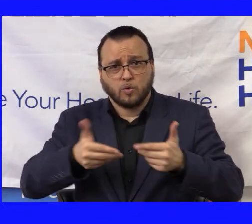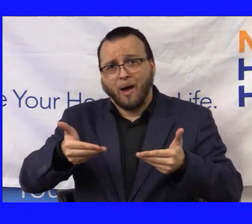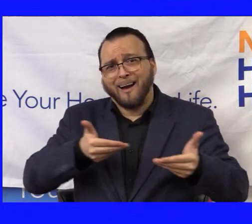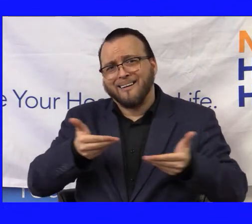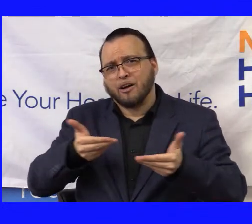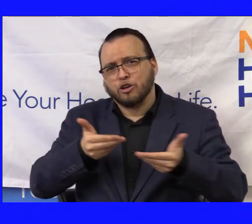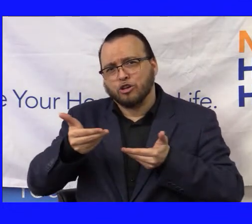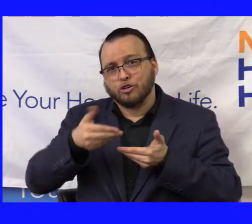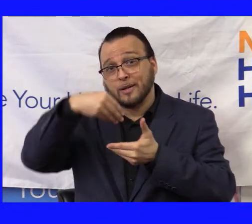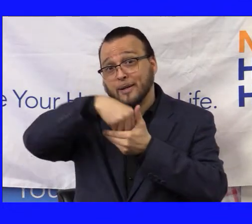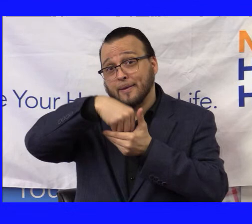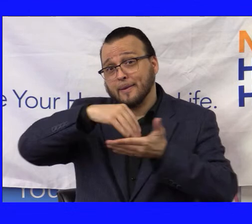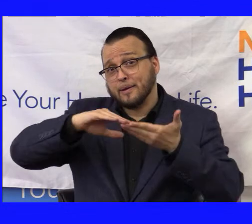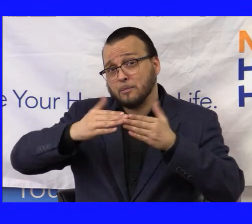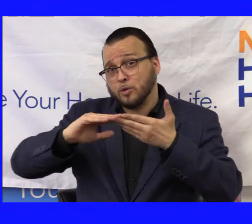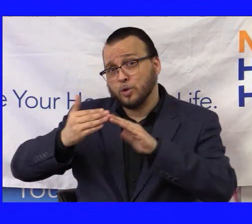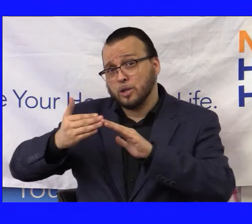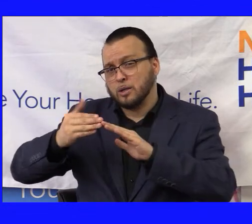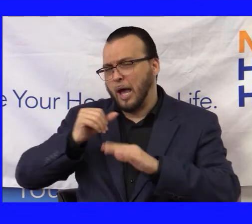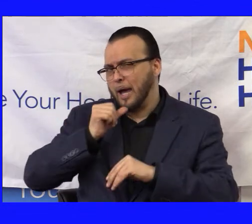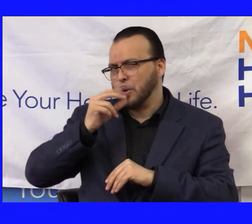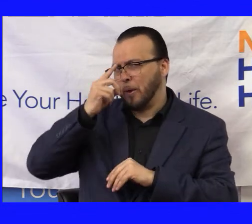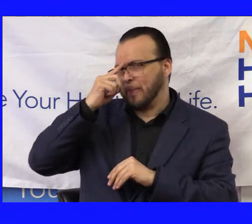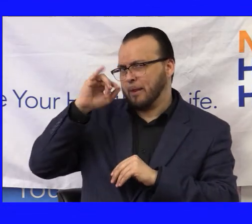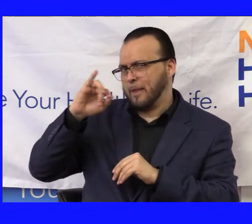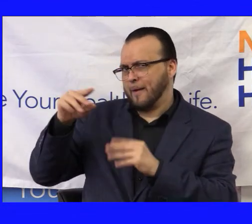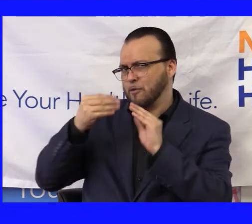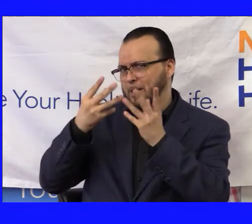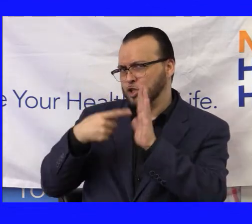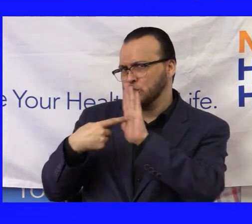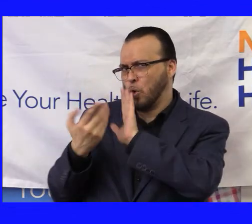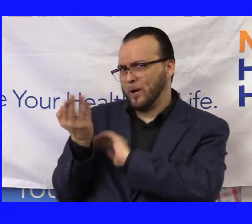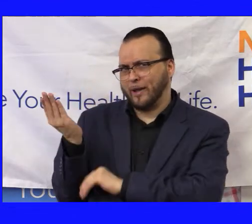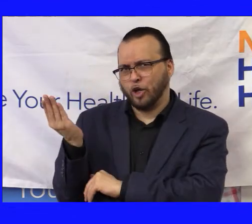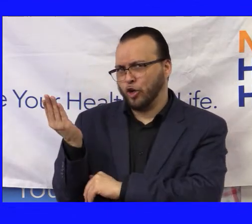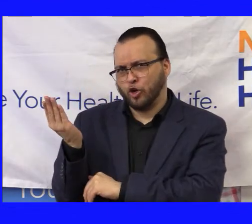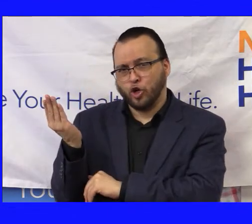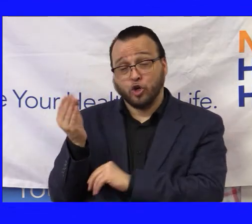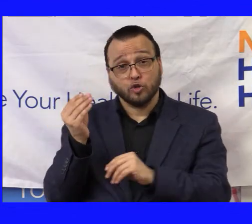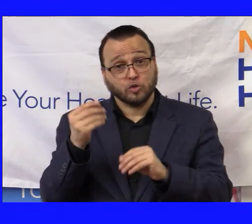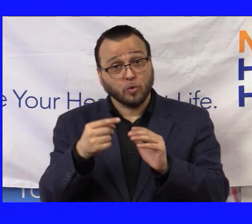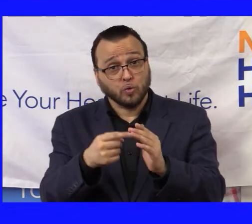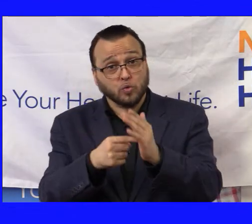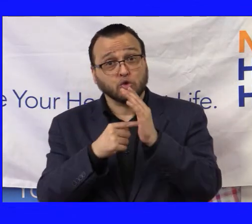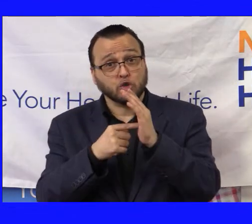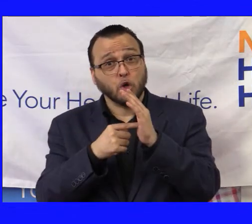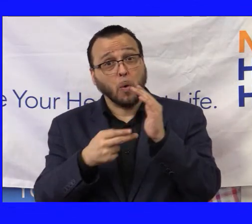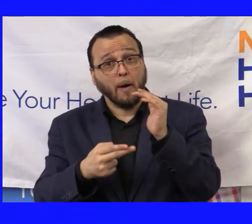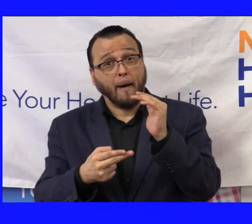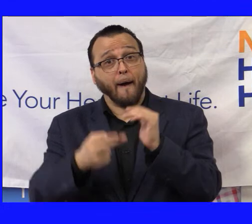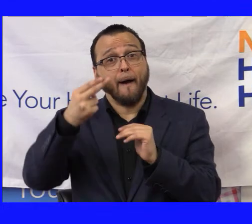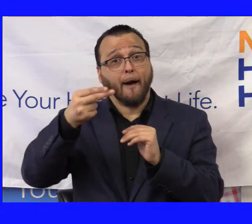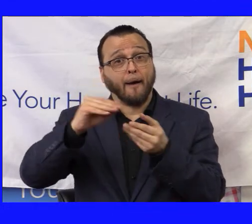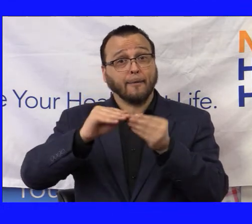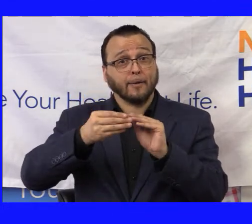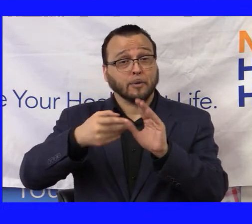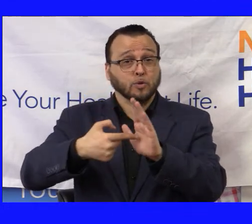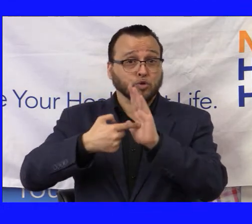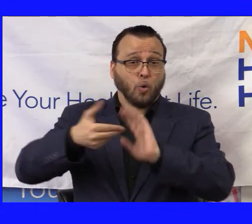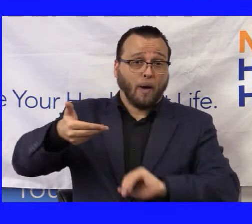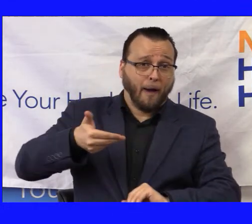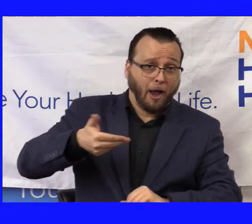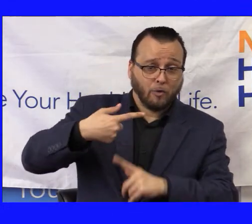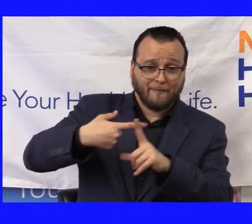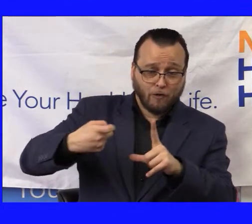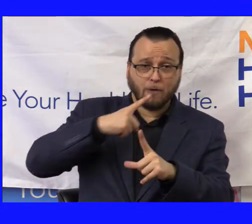not believe I saw any of that information here, so that at least there are hard numbers to show that they are really